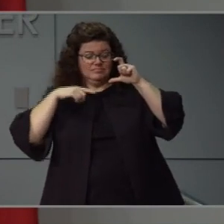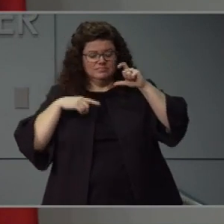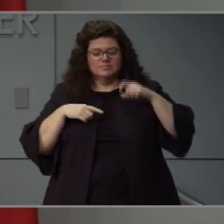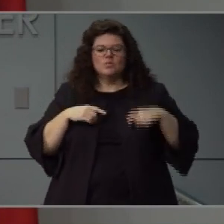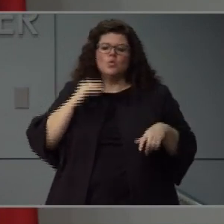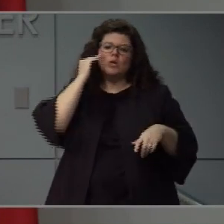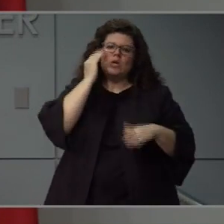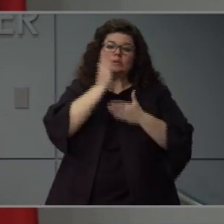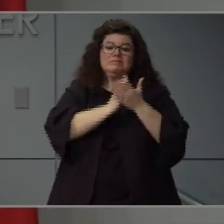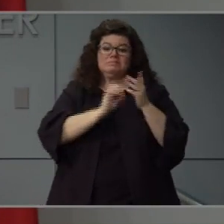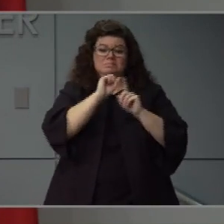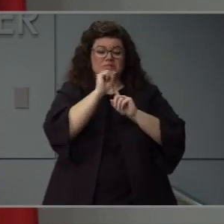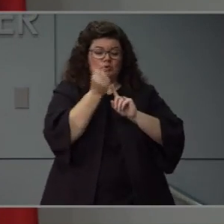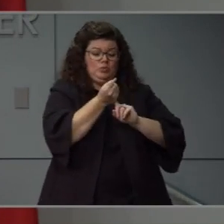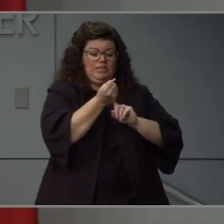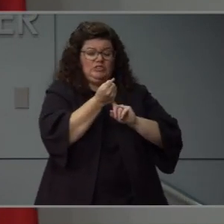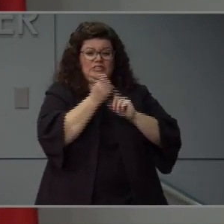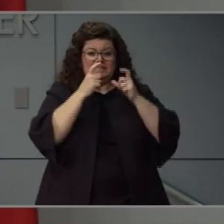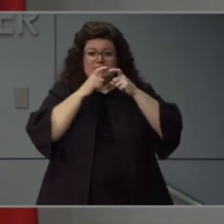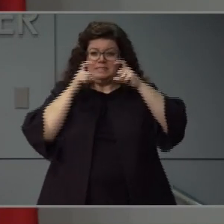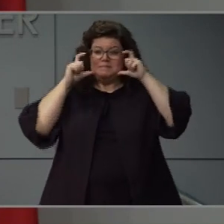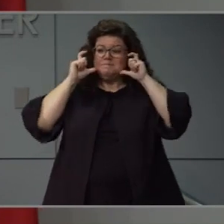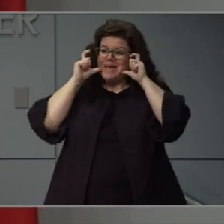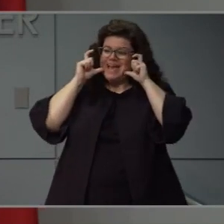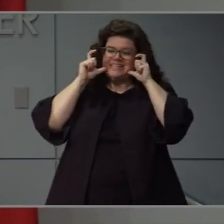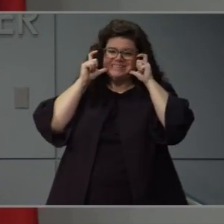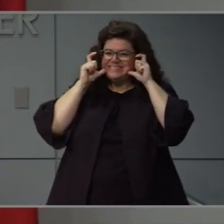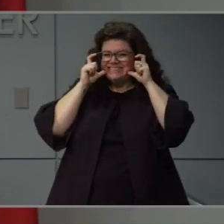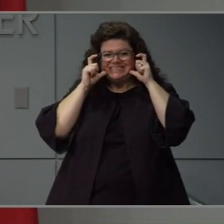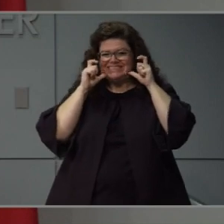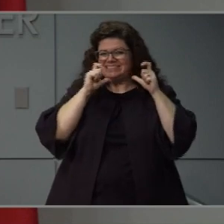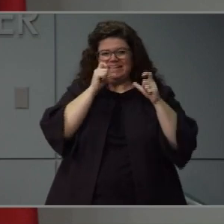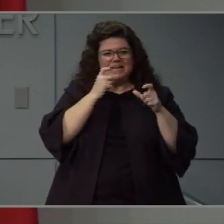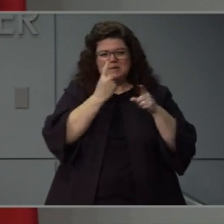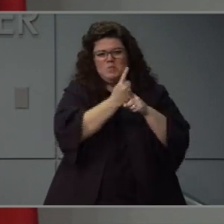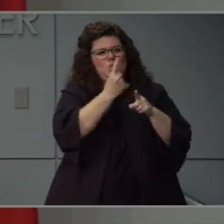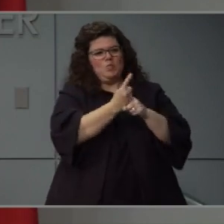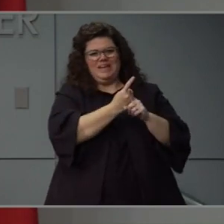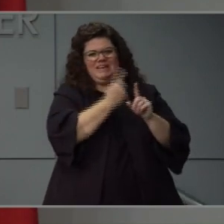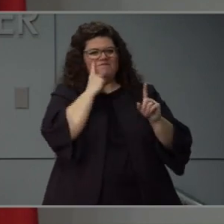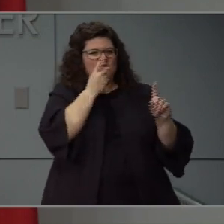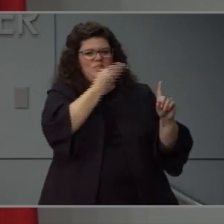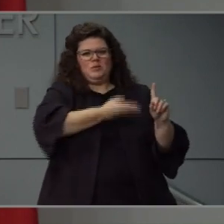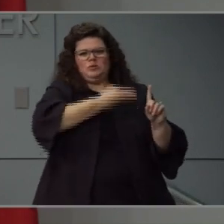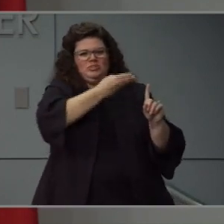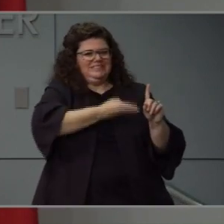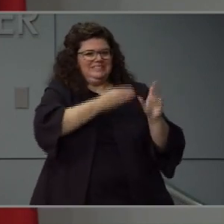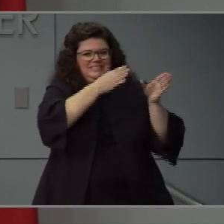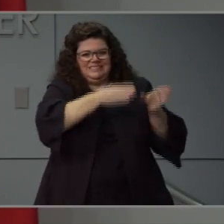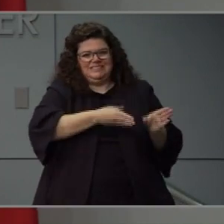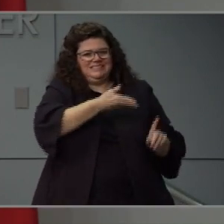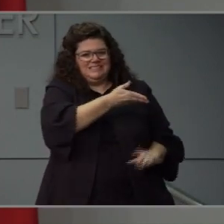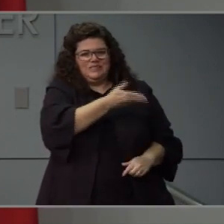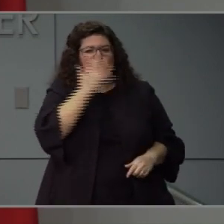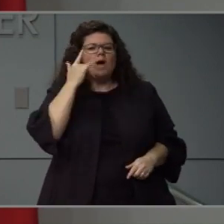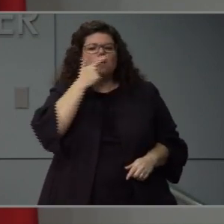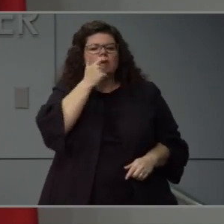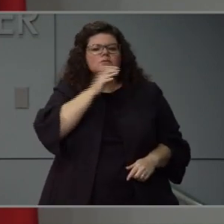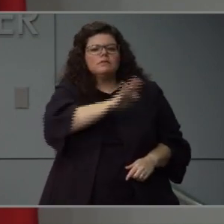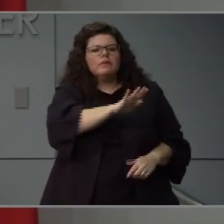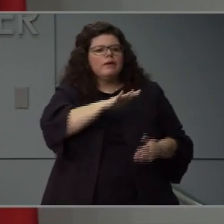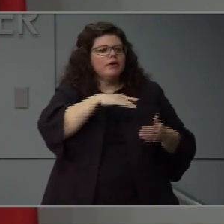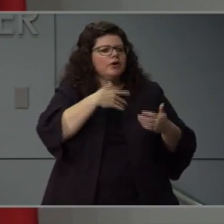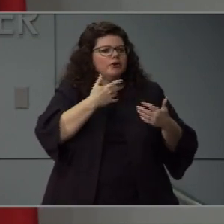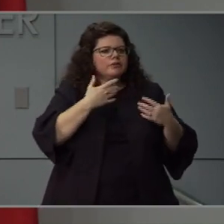certain circumstances when wearing a mask may not be appropriate for a person given their medical needs.